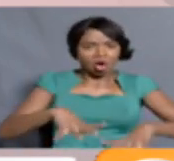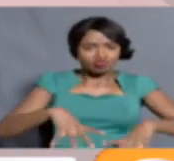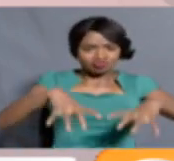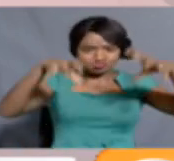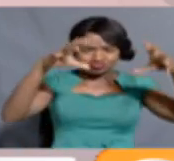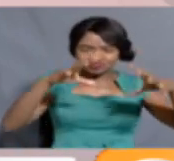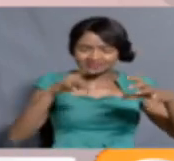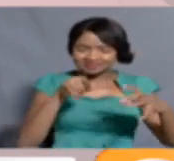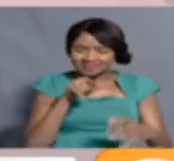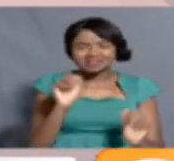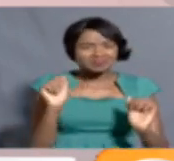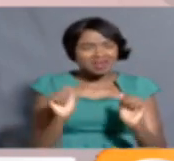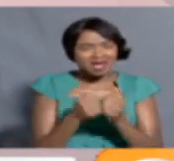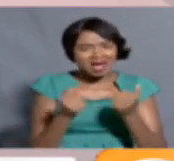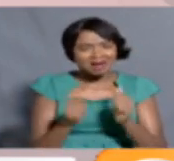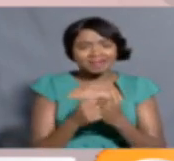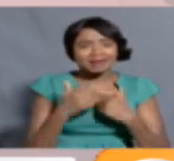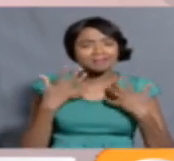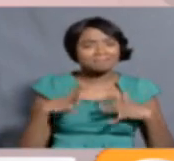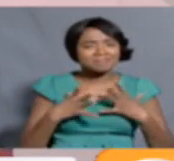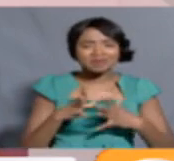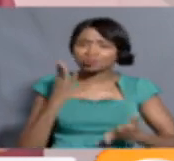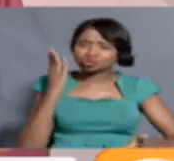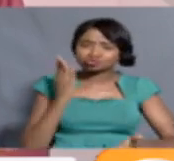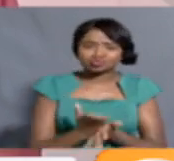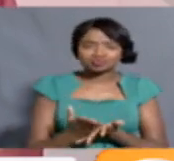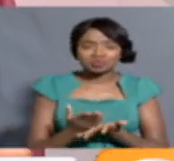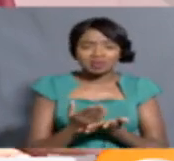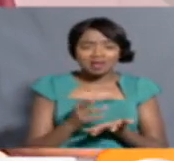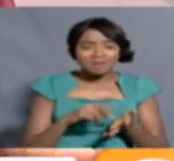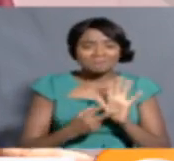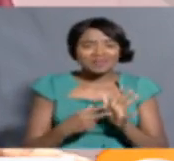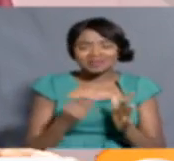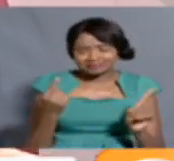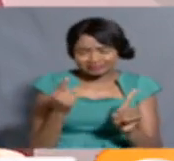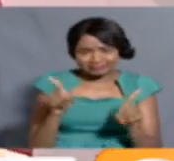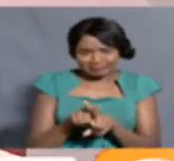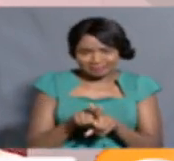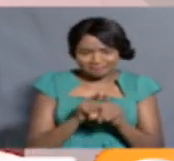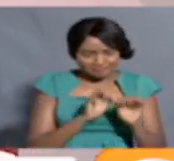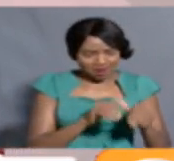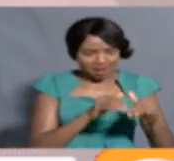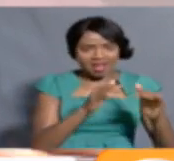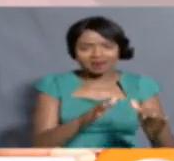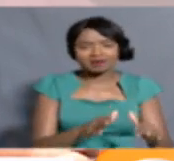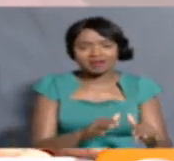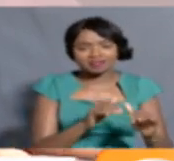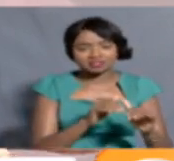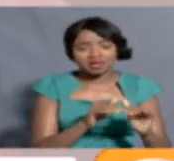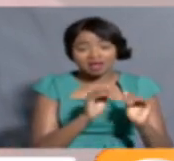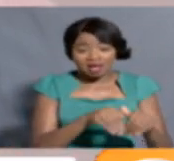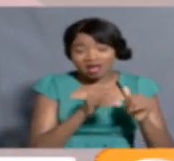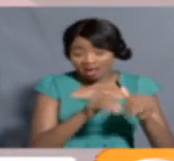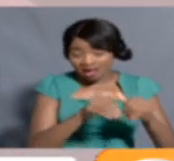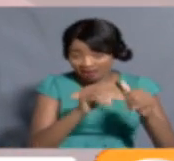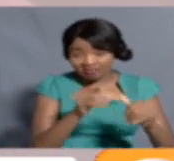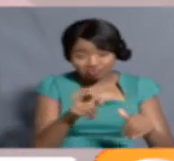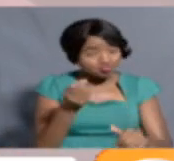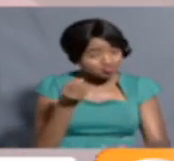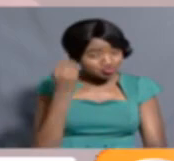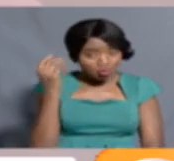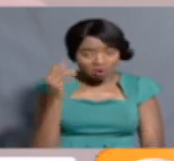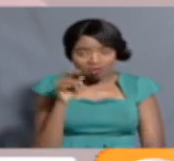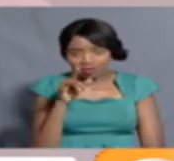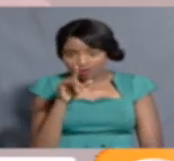to do about these things. It's not rocket science. There's smart agriculture, for example, that they talk about. That if you know that your long